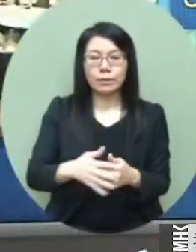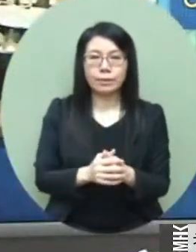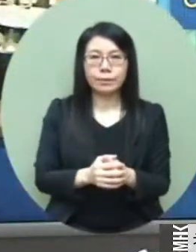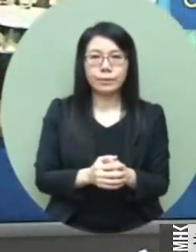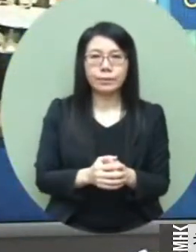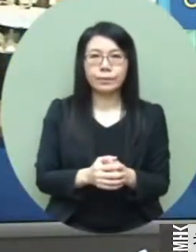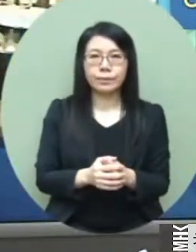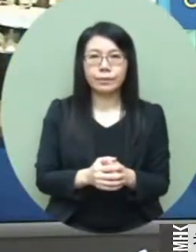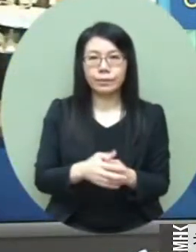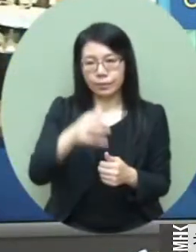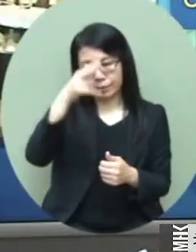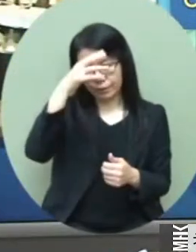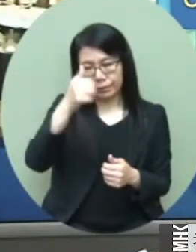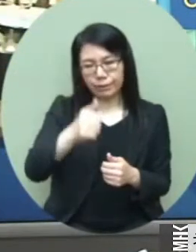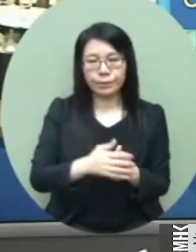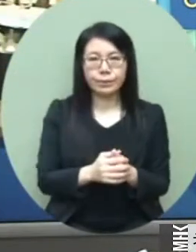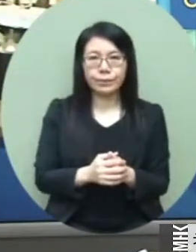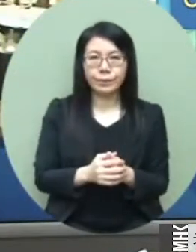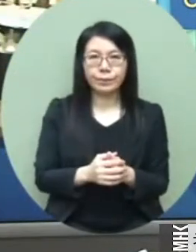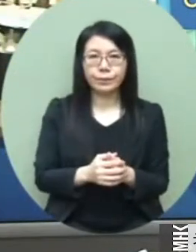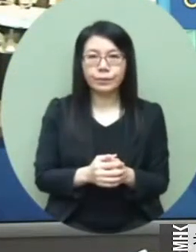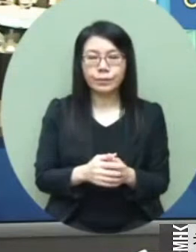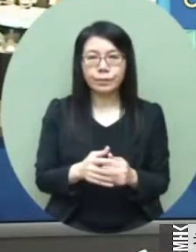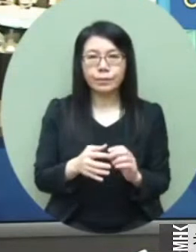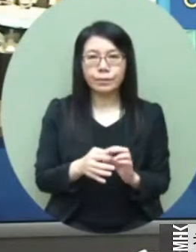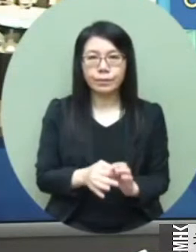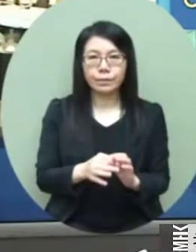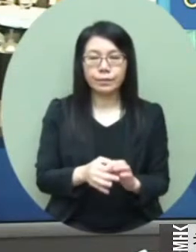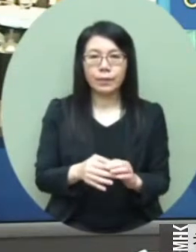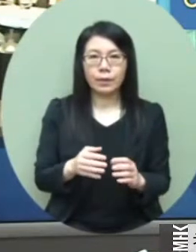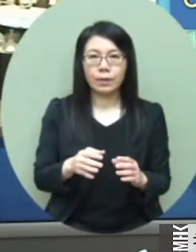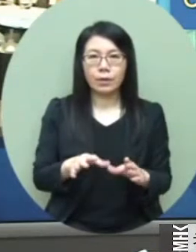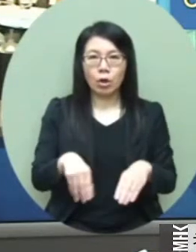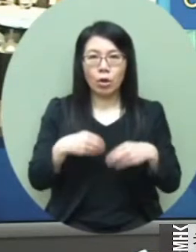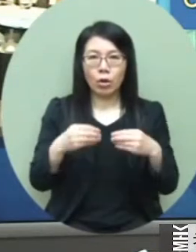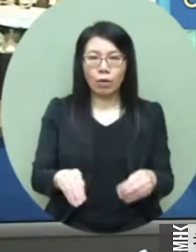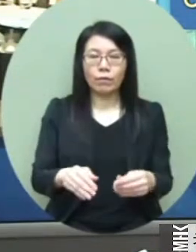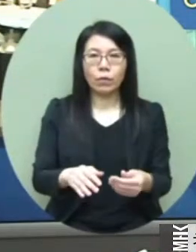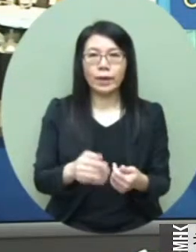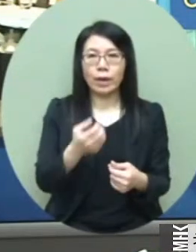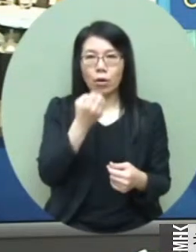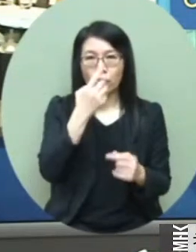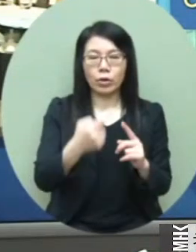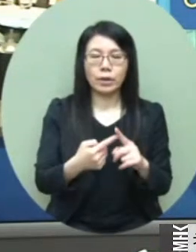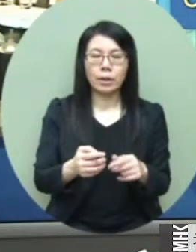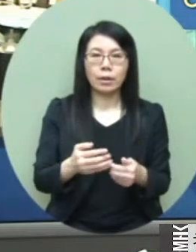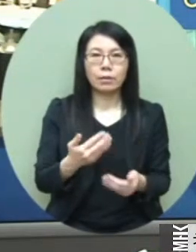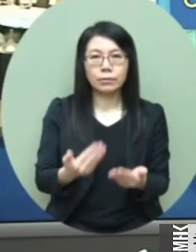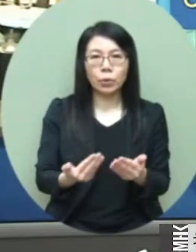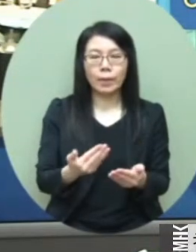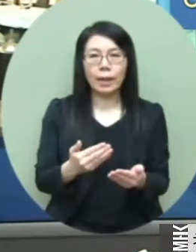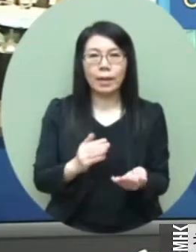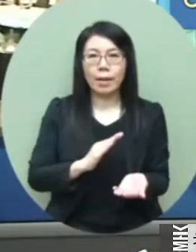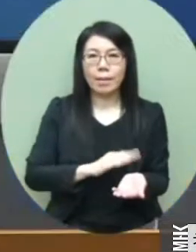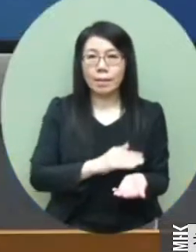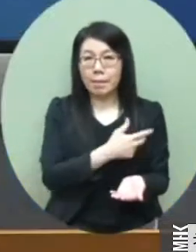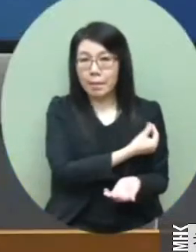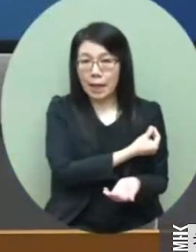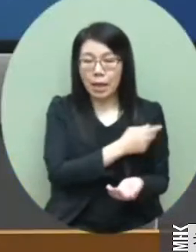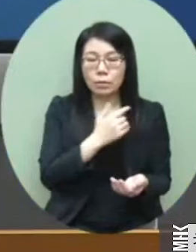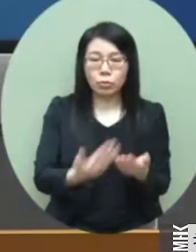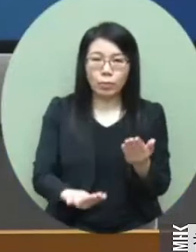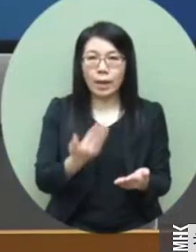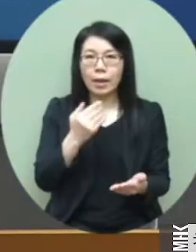about recovered patient and vaccination, and also the requirements in these premises as per